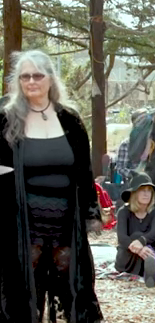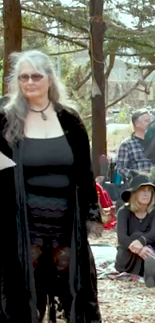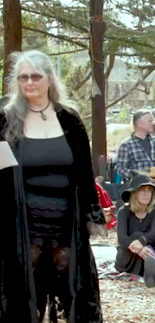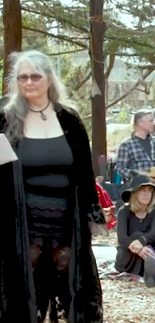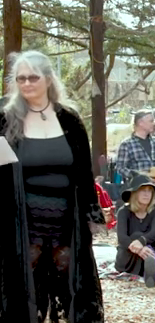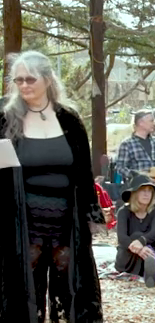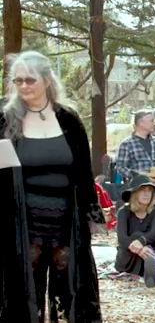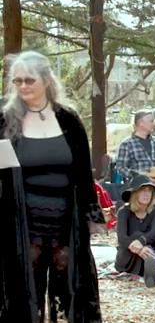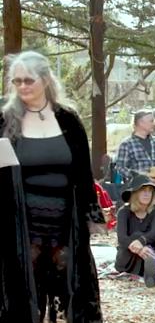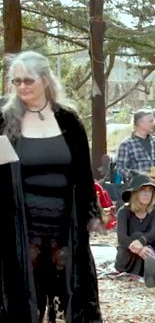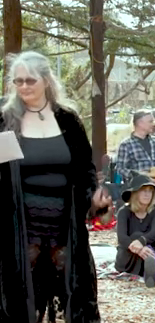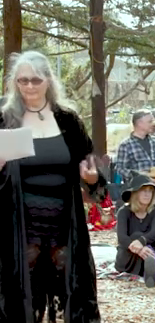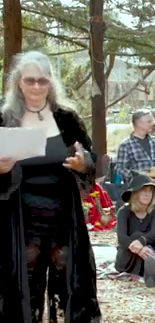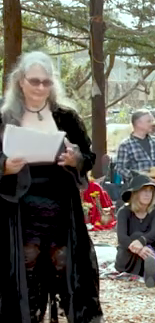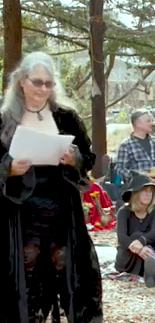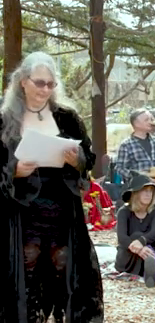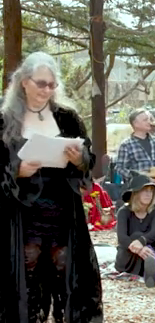Bo Peep,